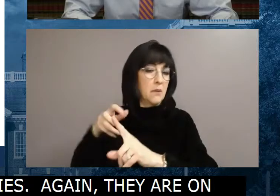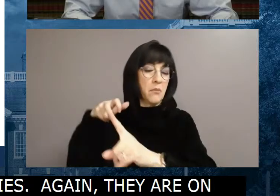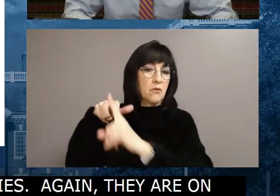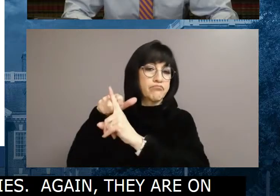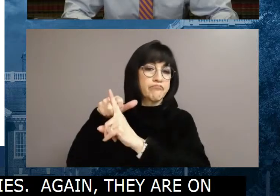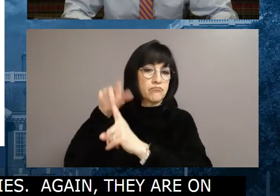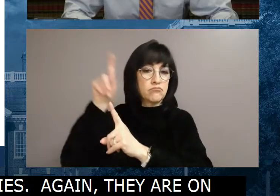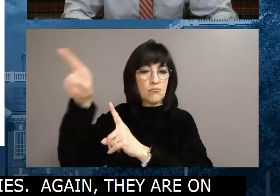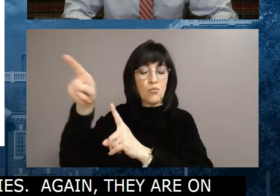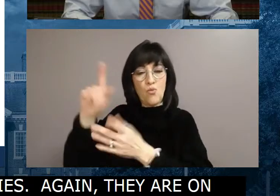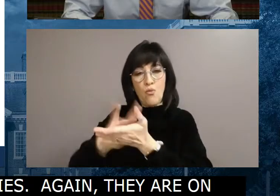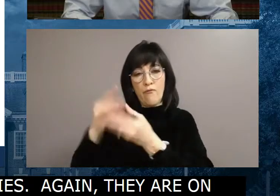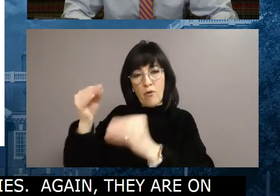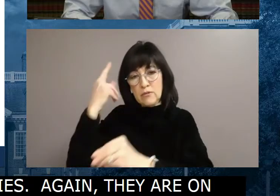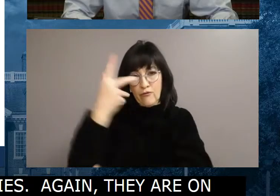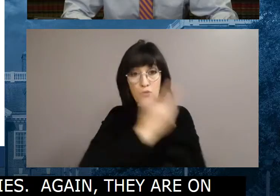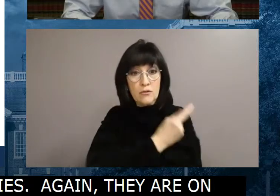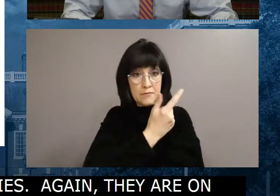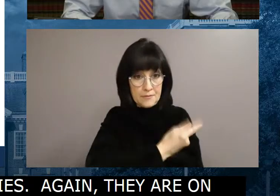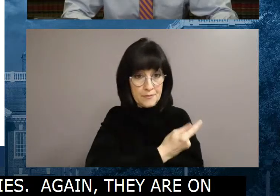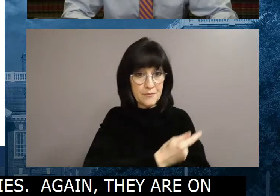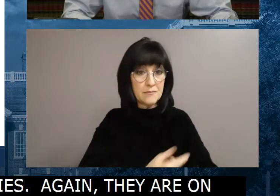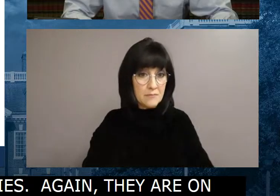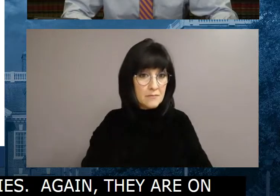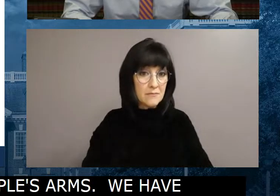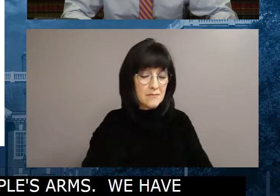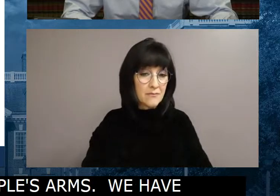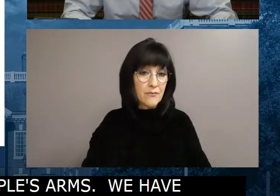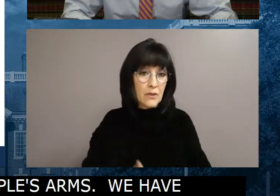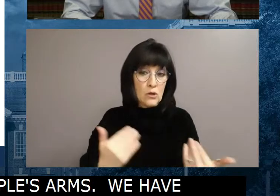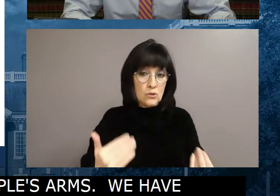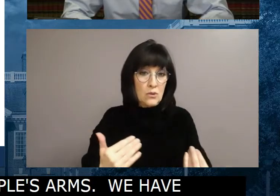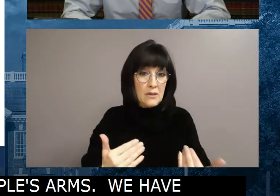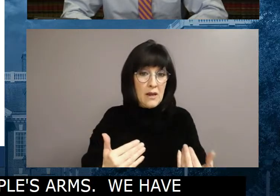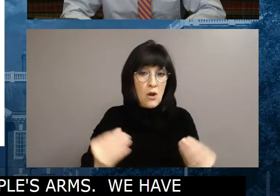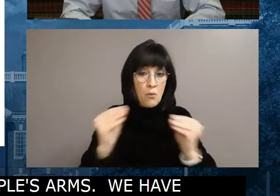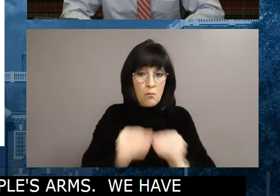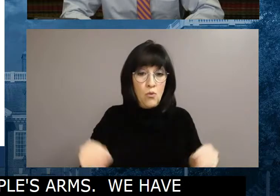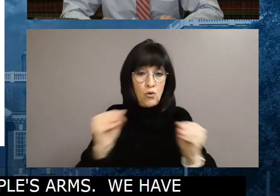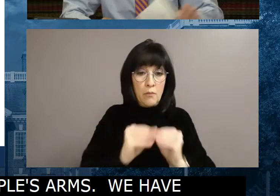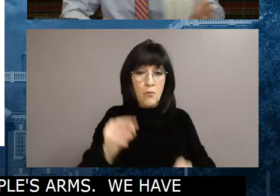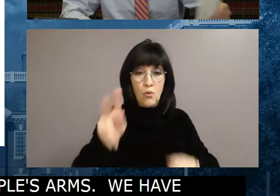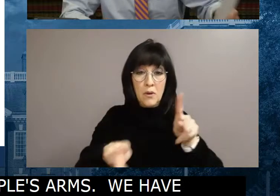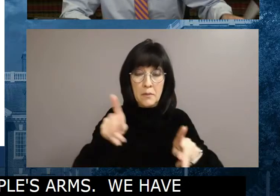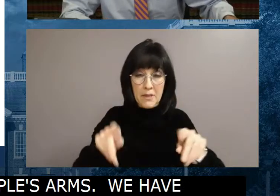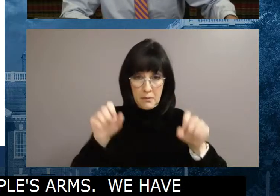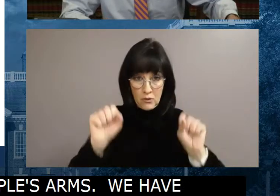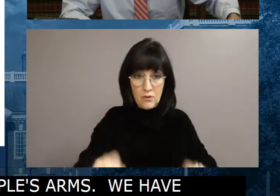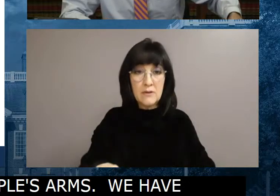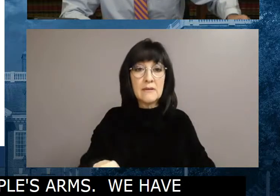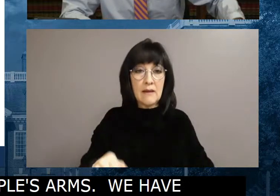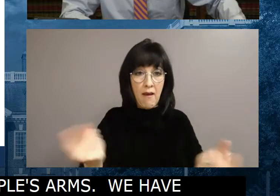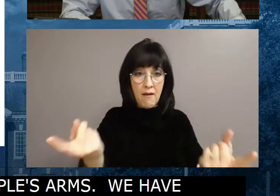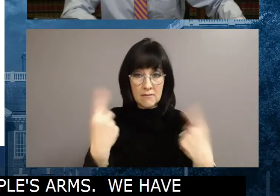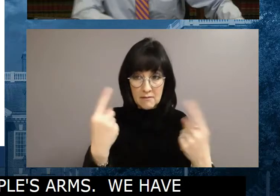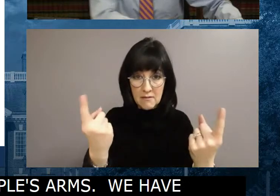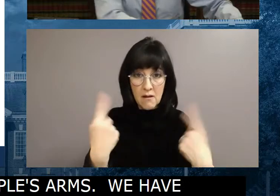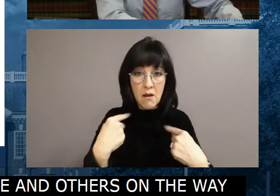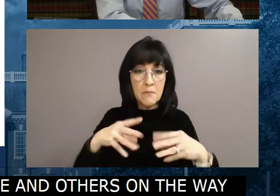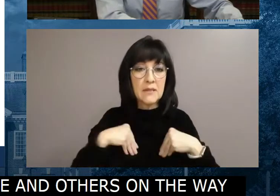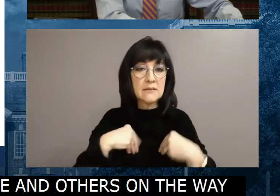100,000 coming that are in the state, and others on their way as we move to get those